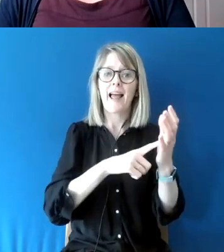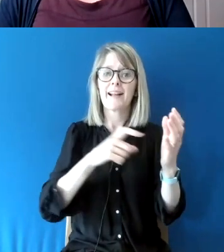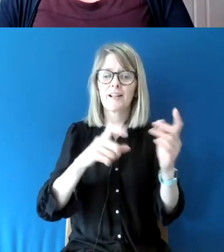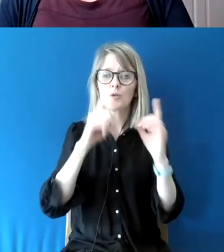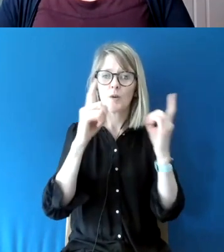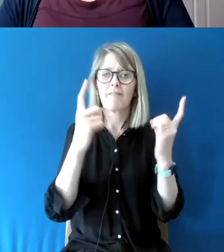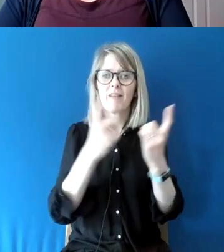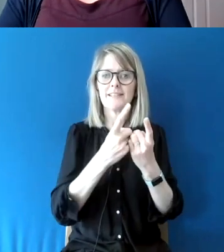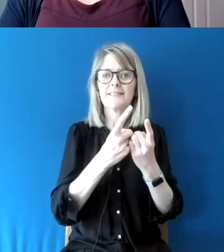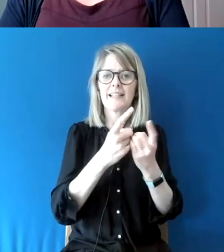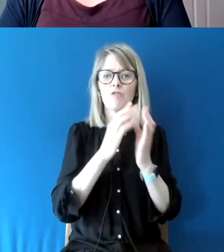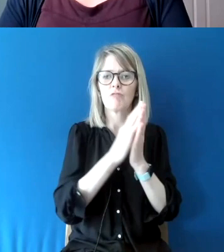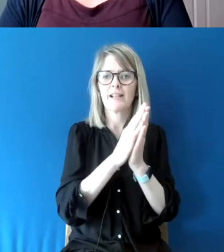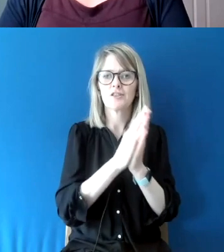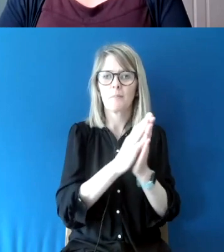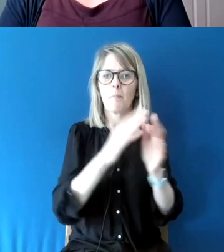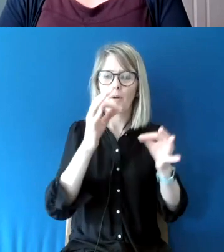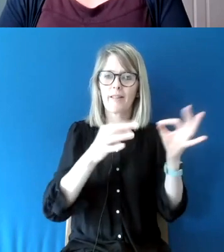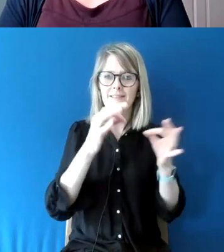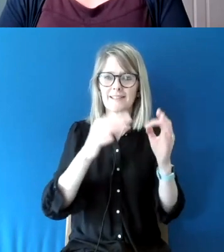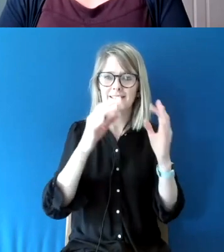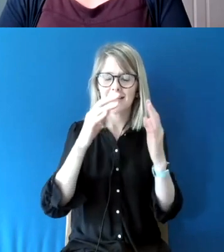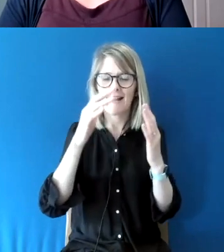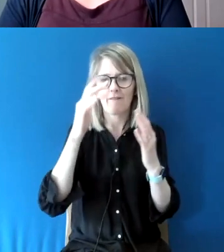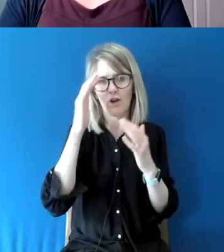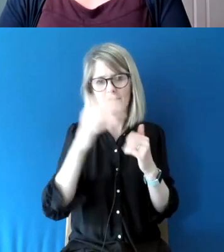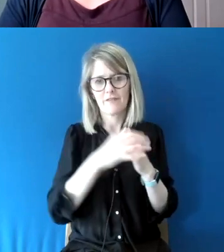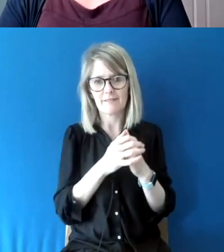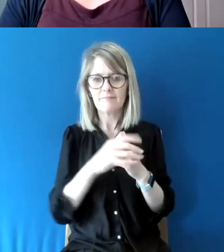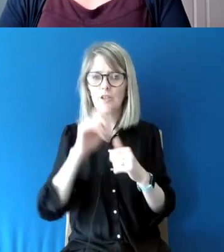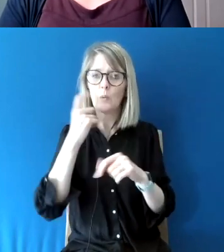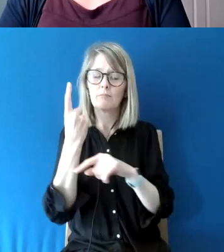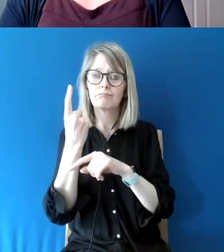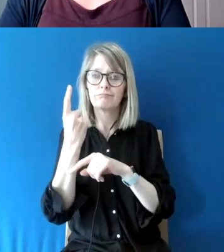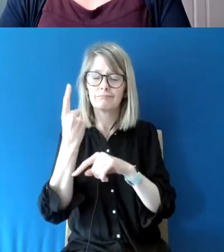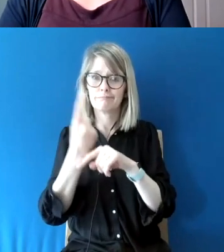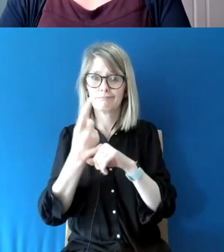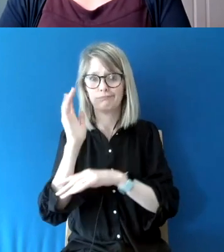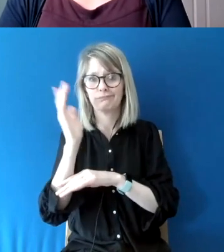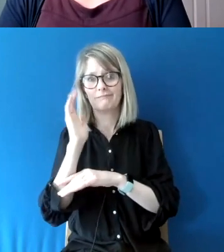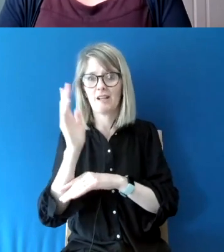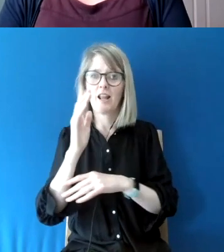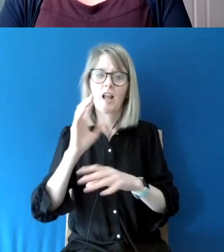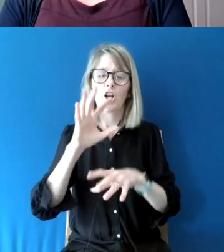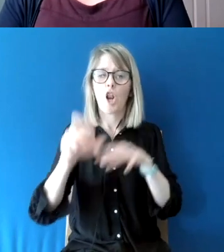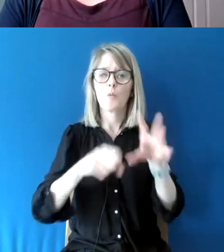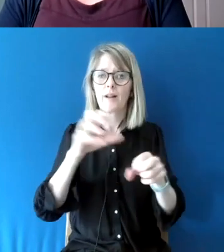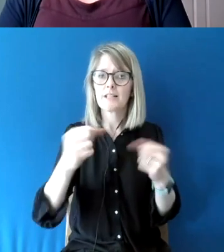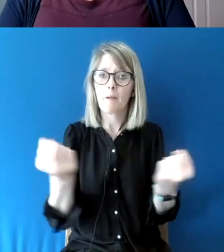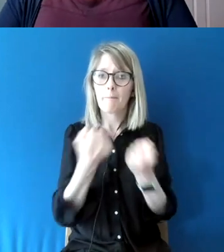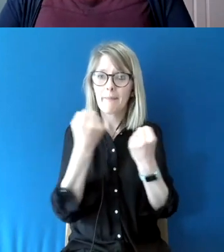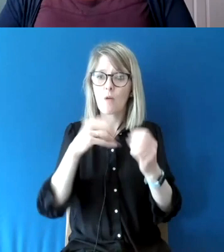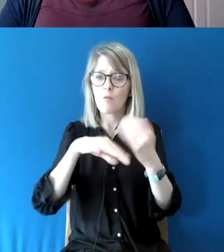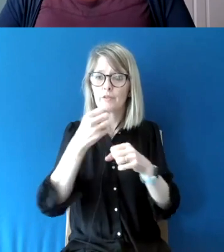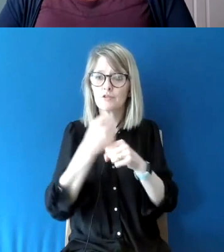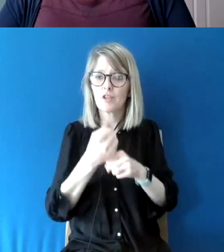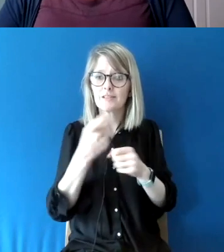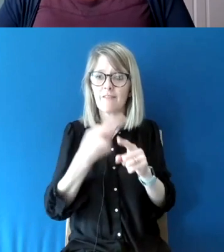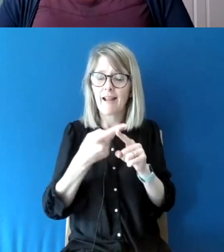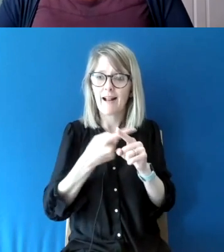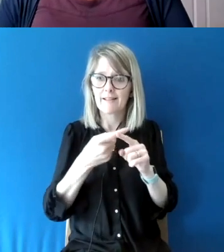is going to be talking to us about colonialism and power in the Church of England. So what we're going to